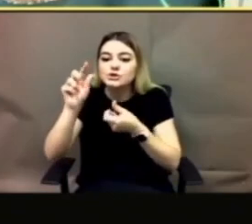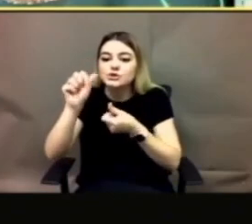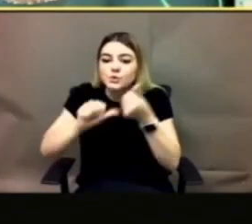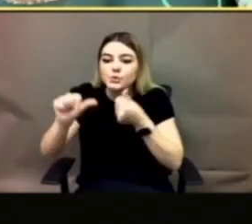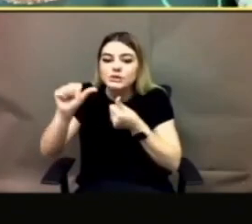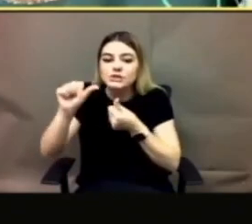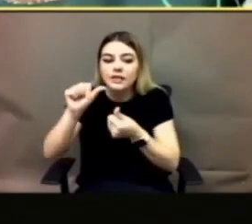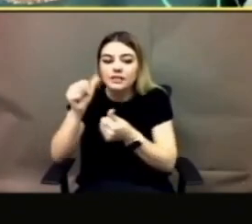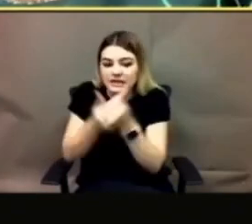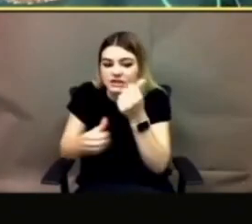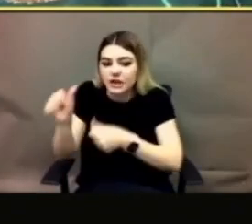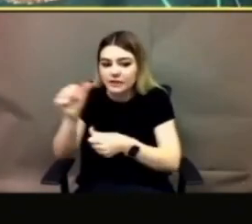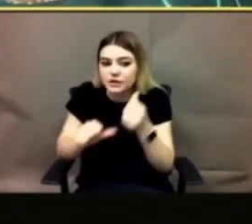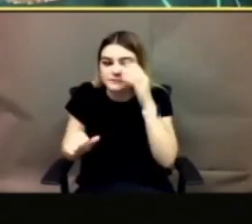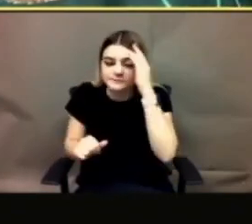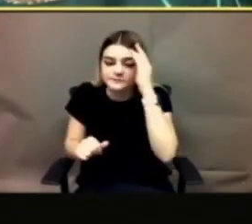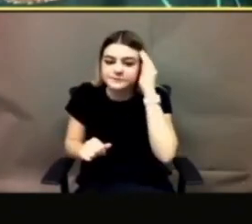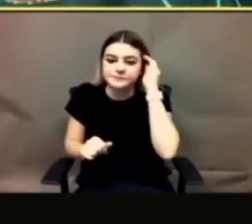Let's